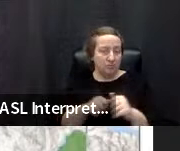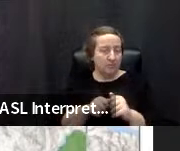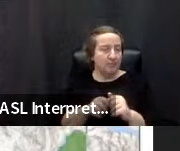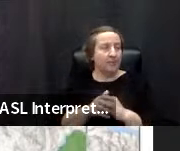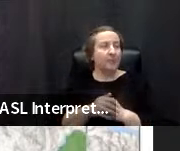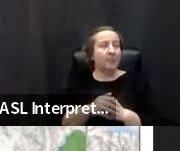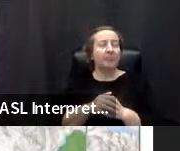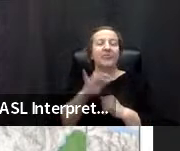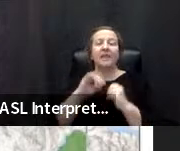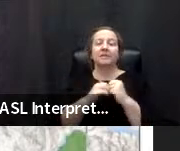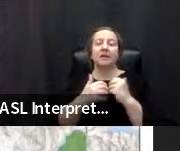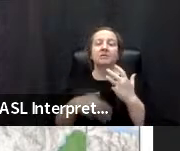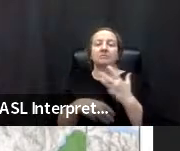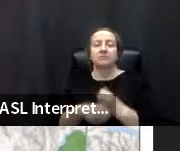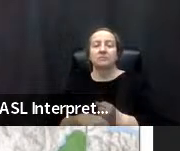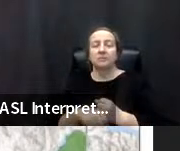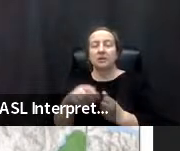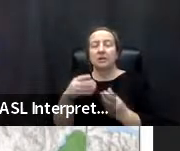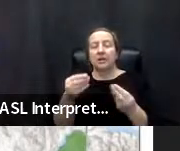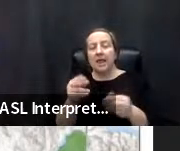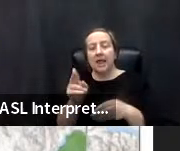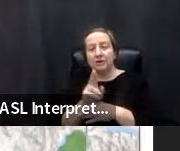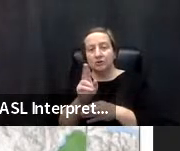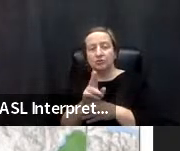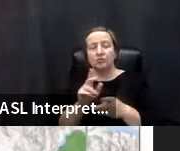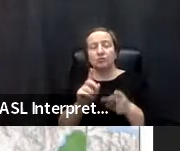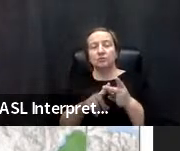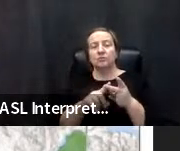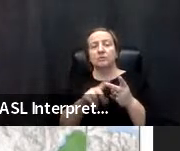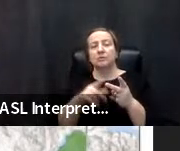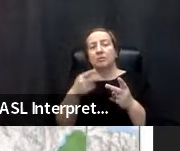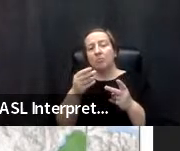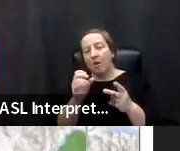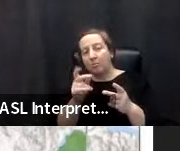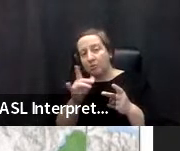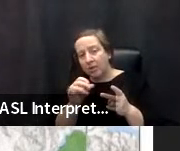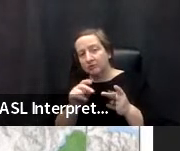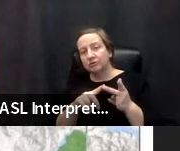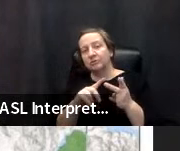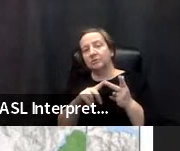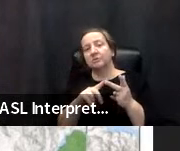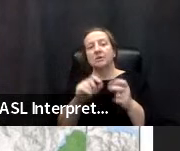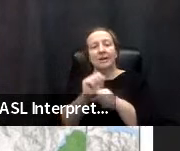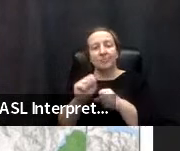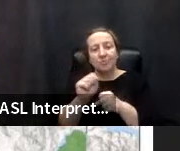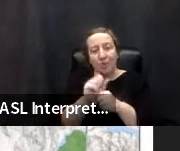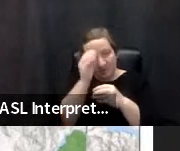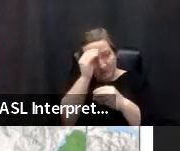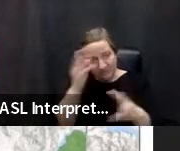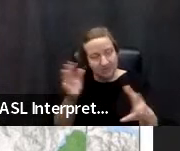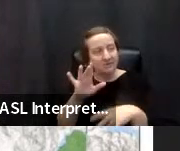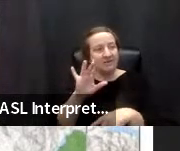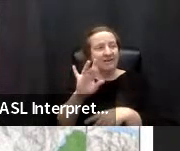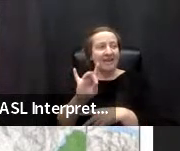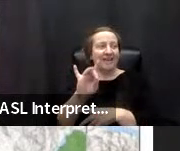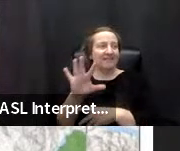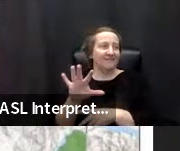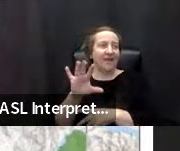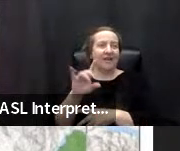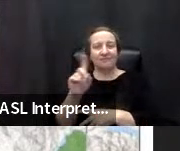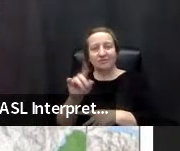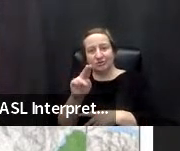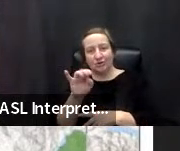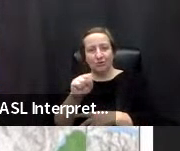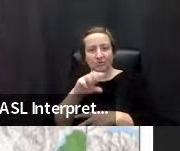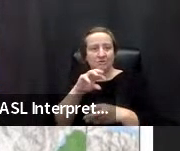way they summarize land use, population, and employment information. We've kind of aggregated that to about 85 zones, as well as kind of